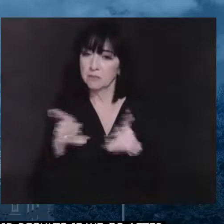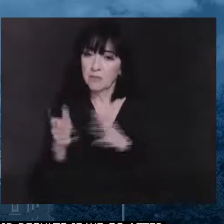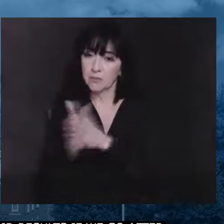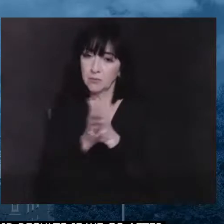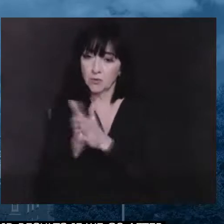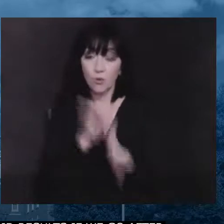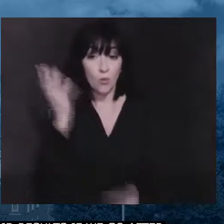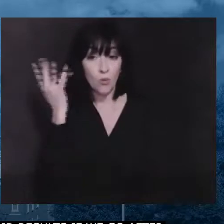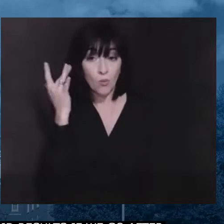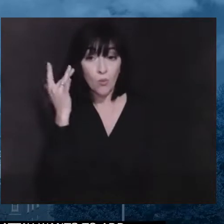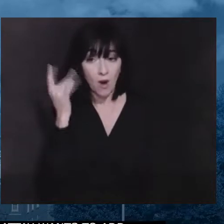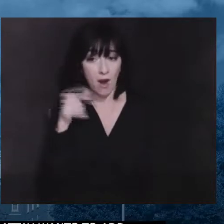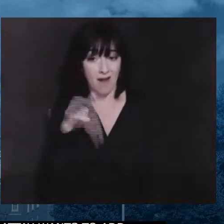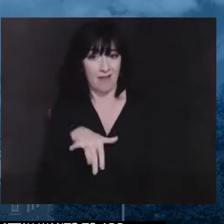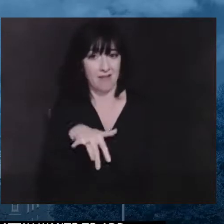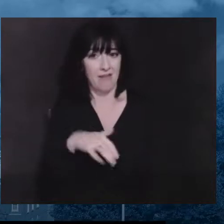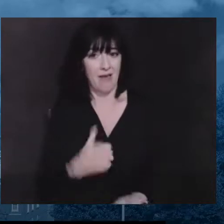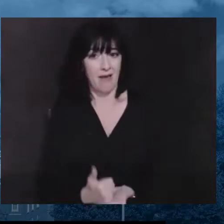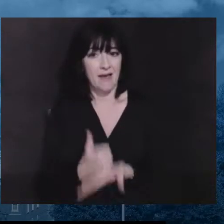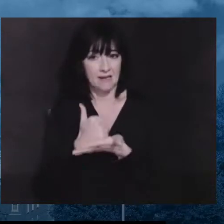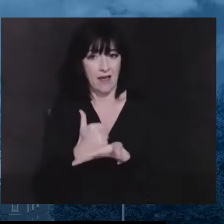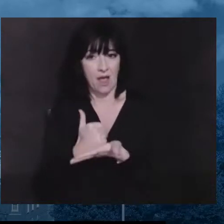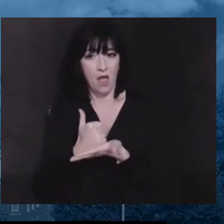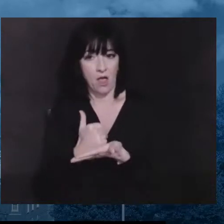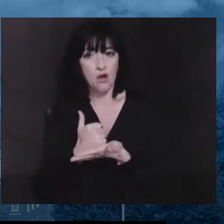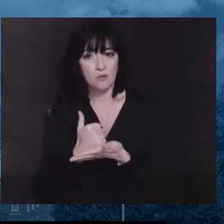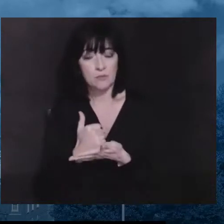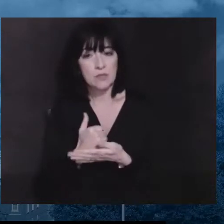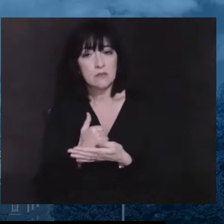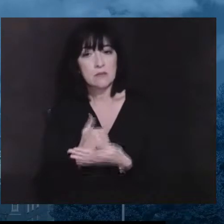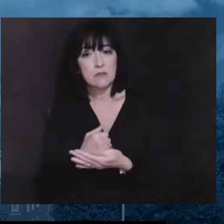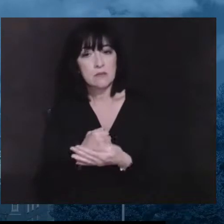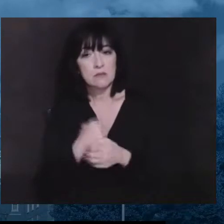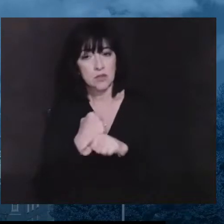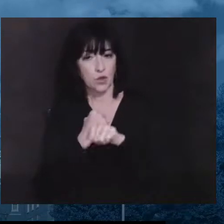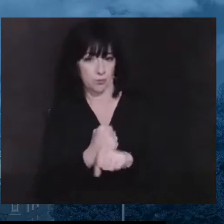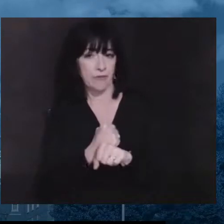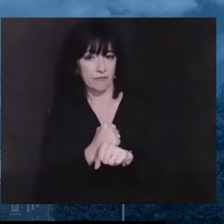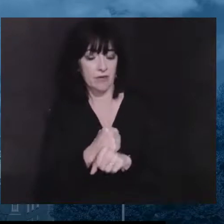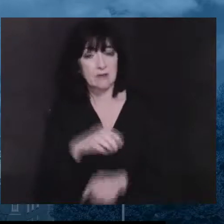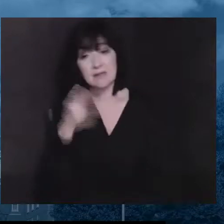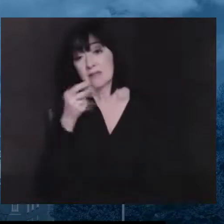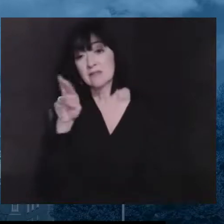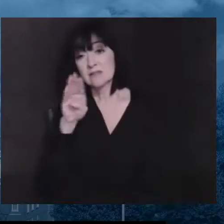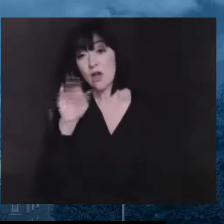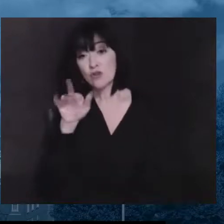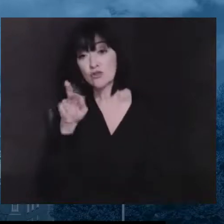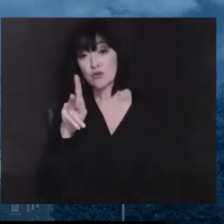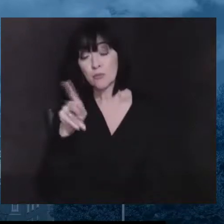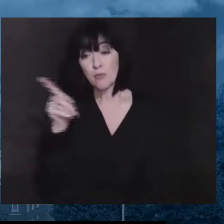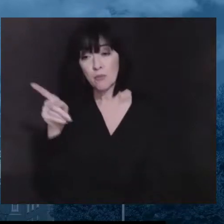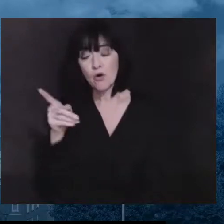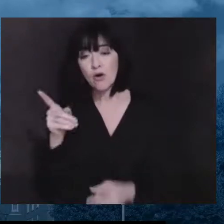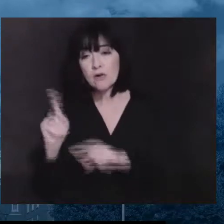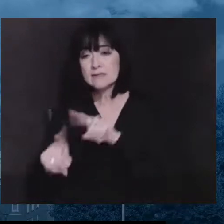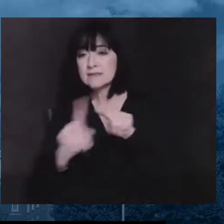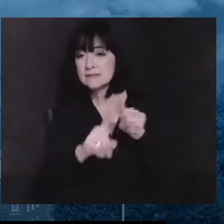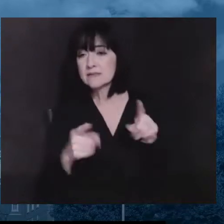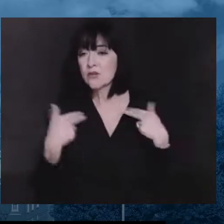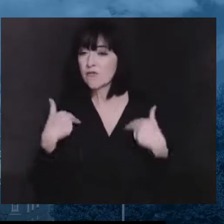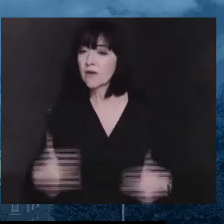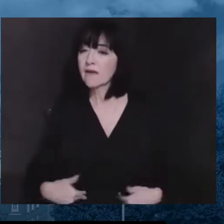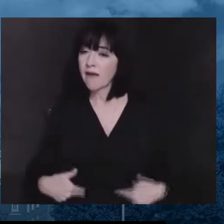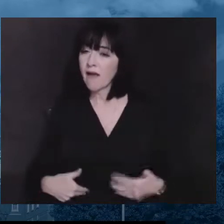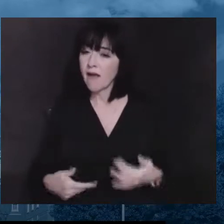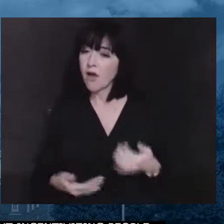preventive measure. We know from Dr. Birx and public health officials that a lot of the spread is what they